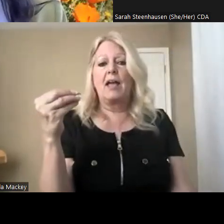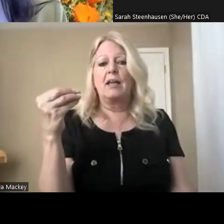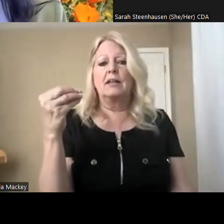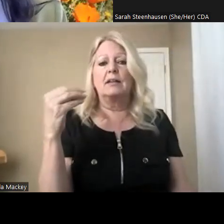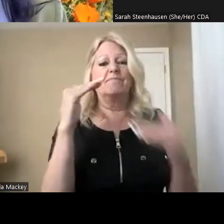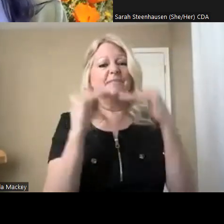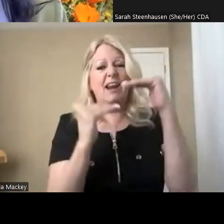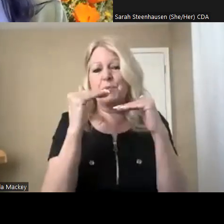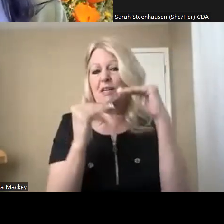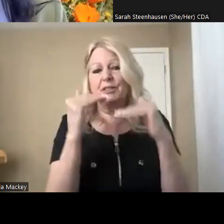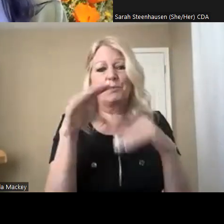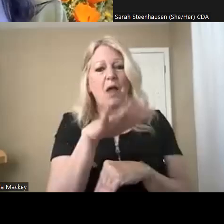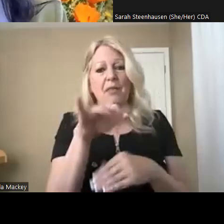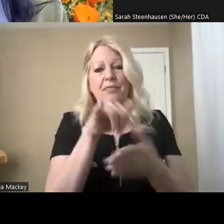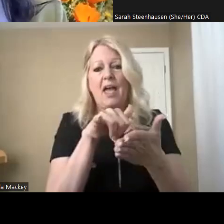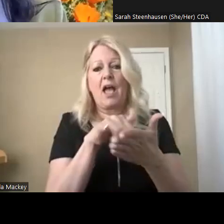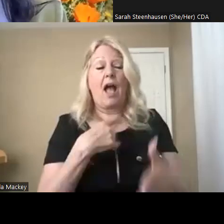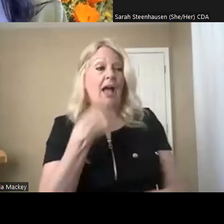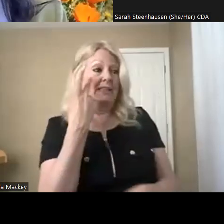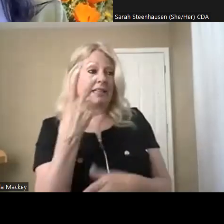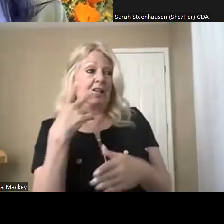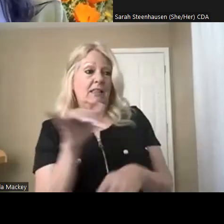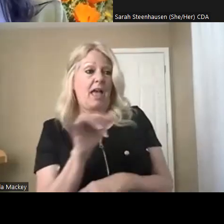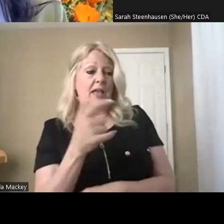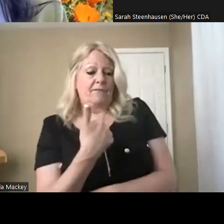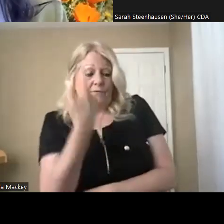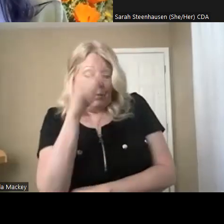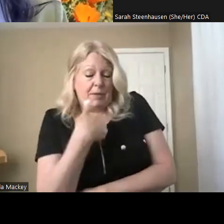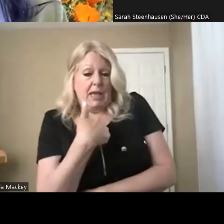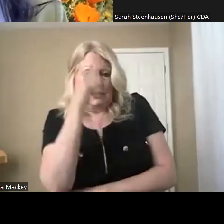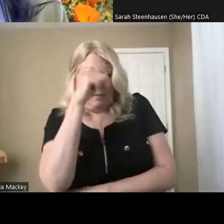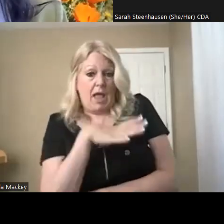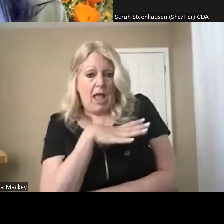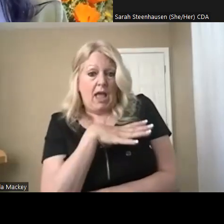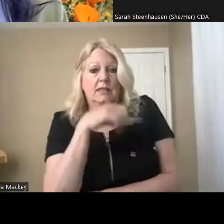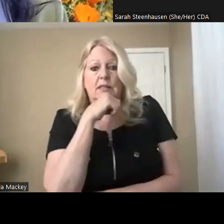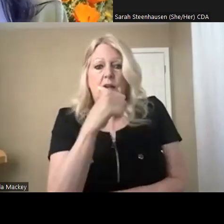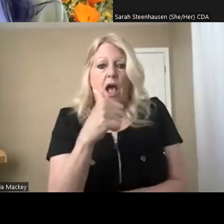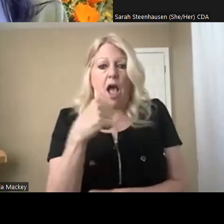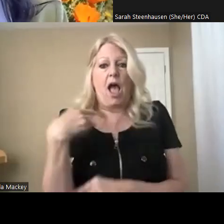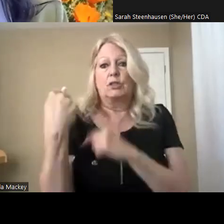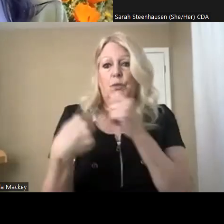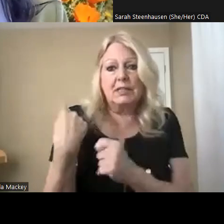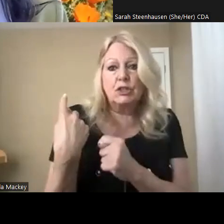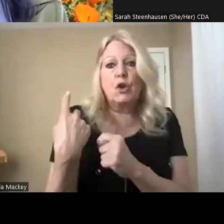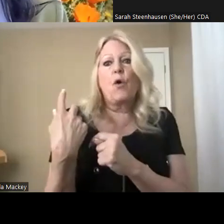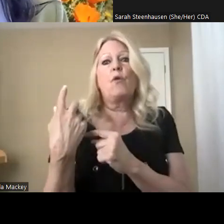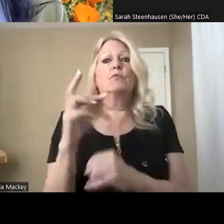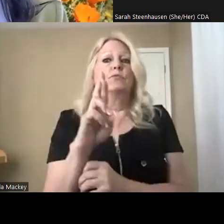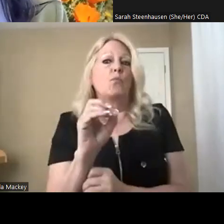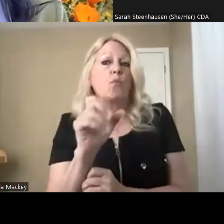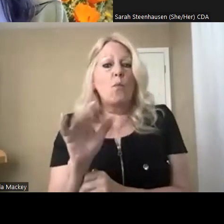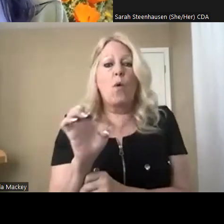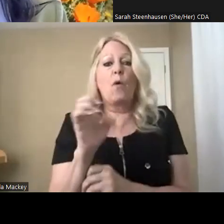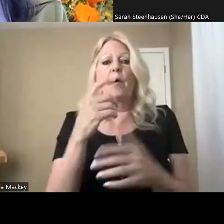you know, as a man, like I sometimes like to discriminate against because it's not the traditional role in traditional, but then I